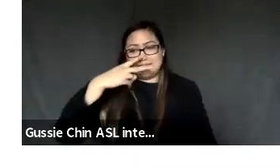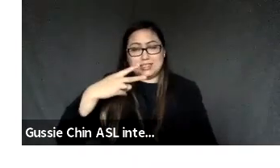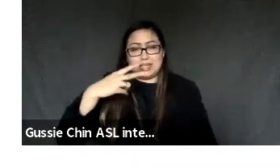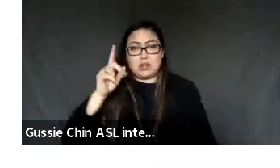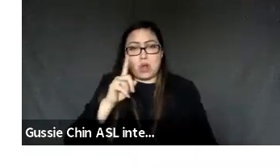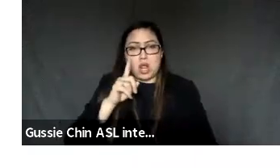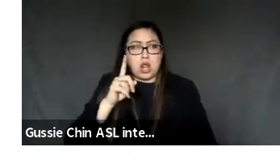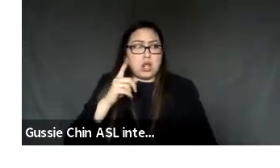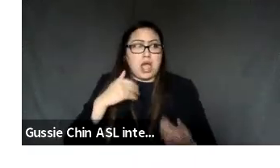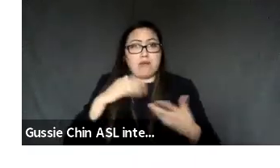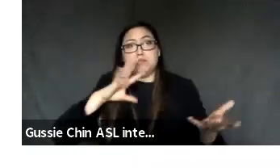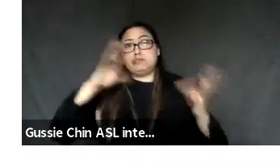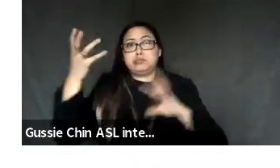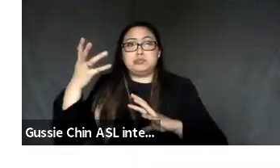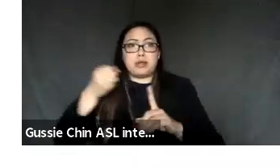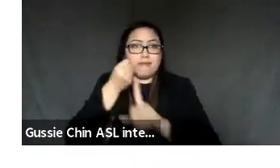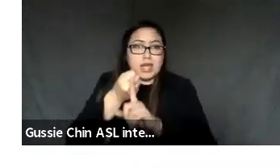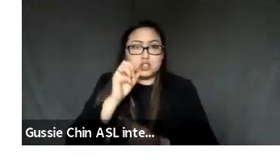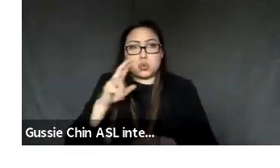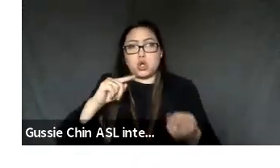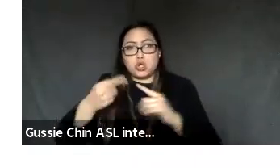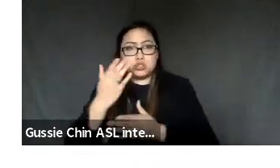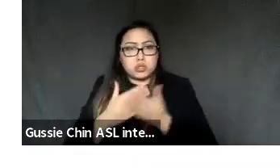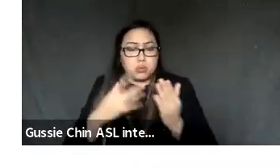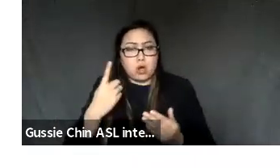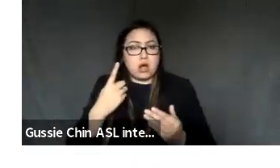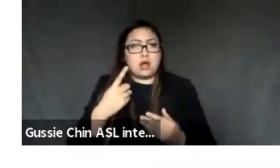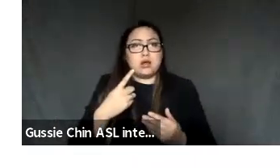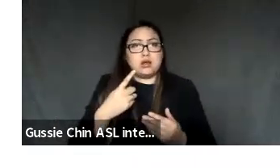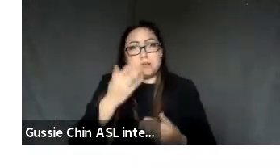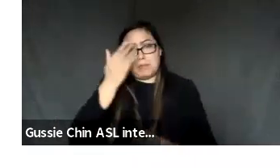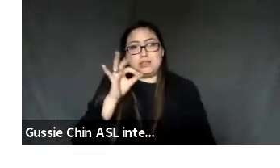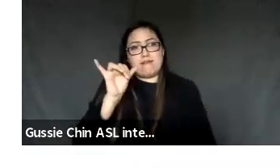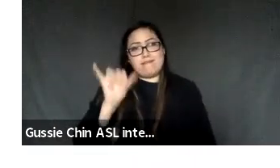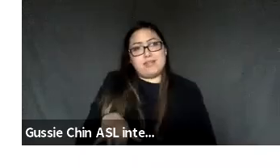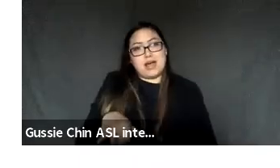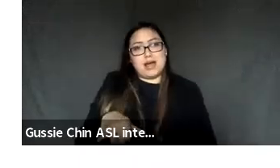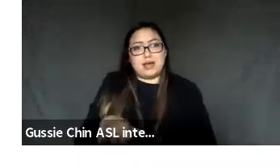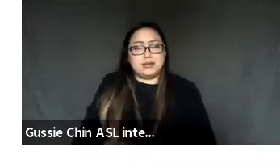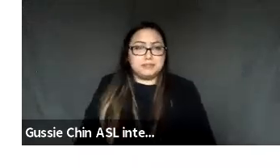adverse effect or heard of any that has resulted in that being in that vicinity or room.